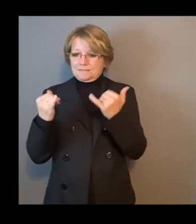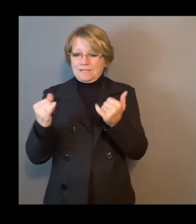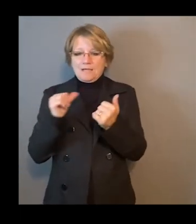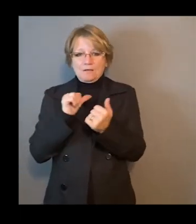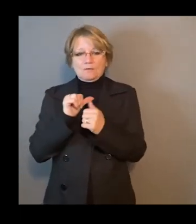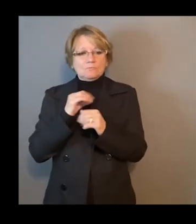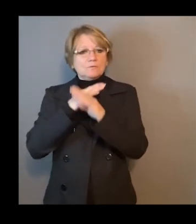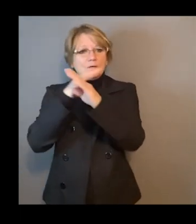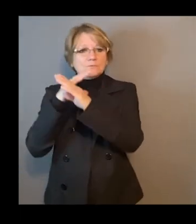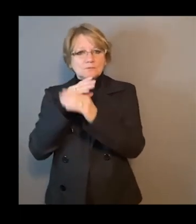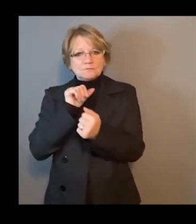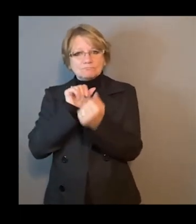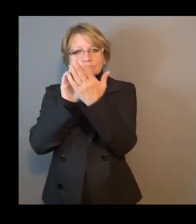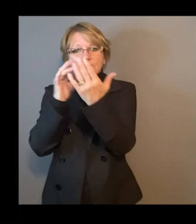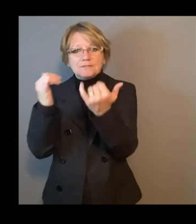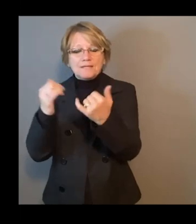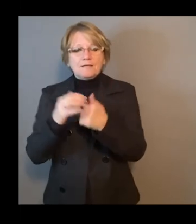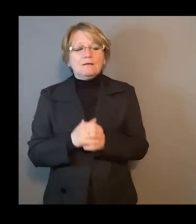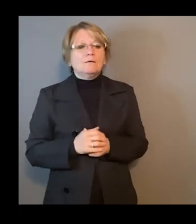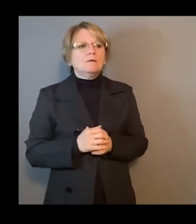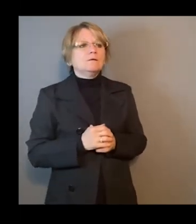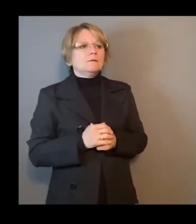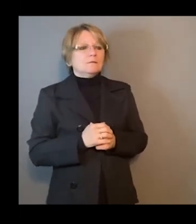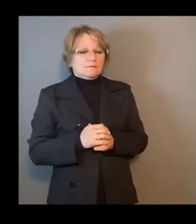facing. So like me,